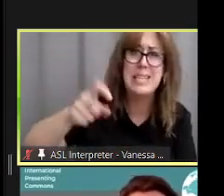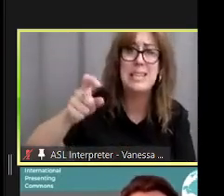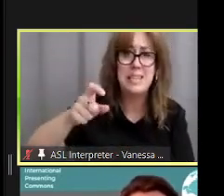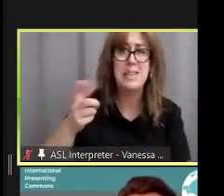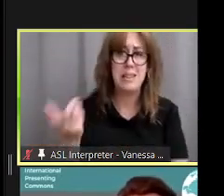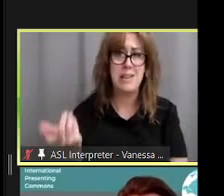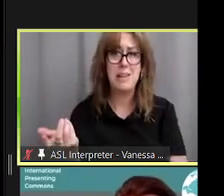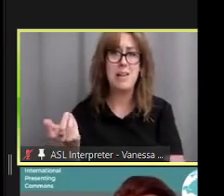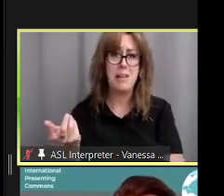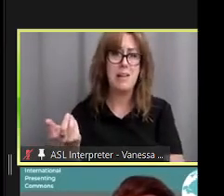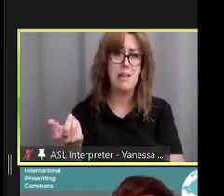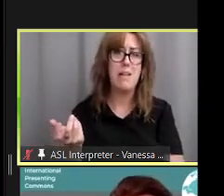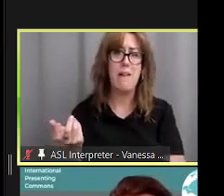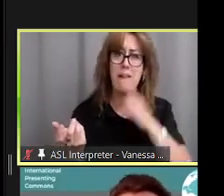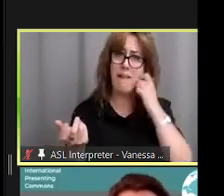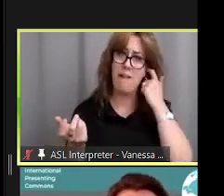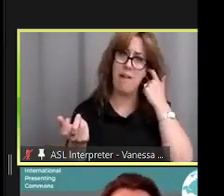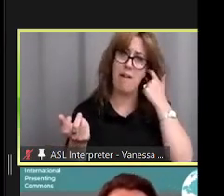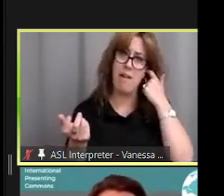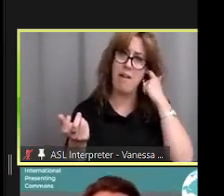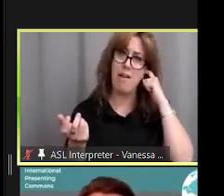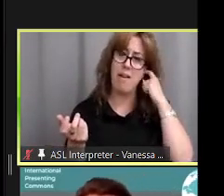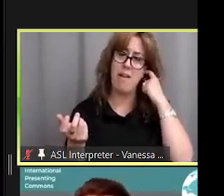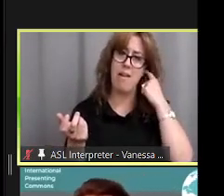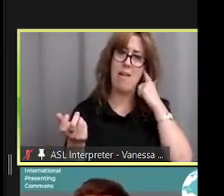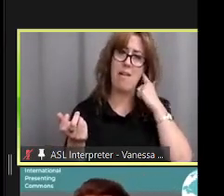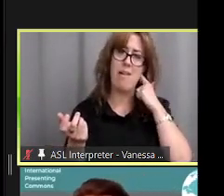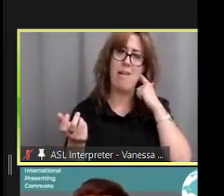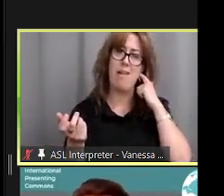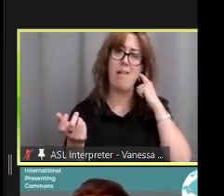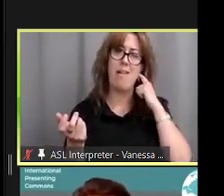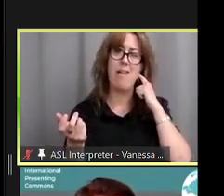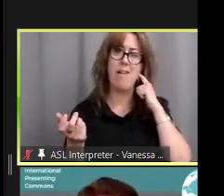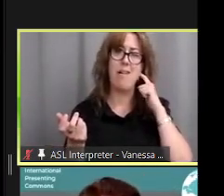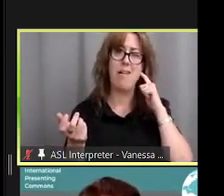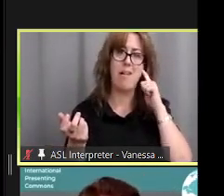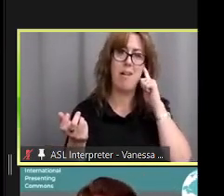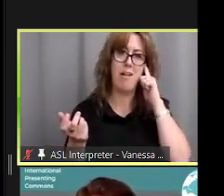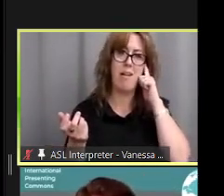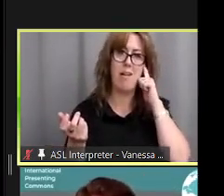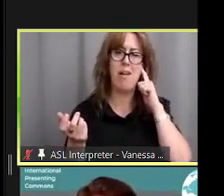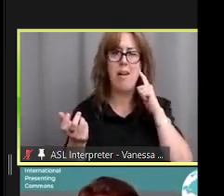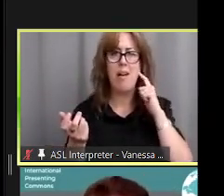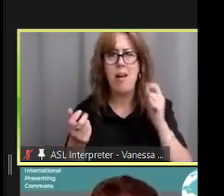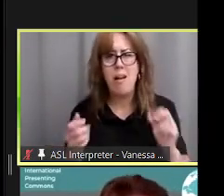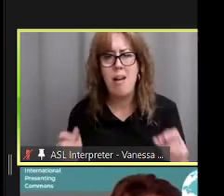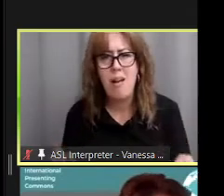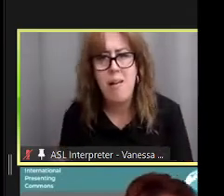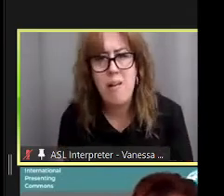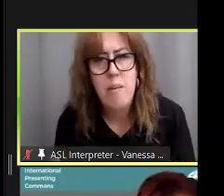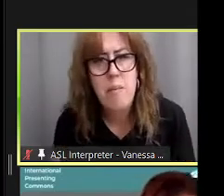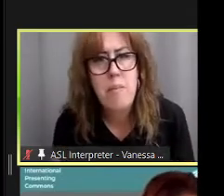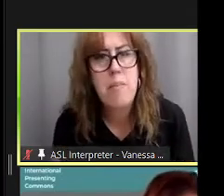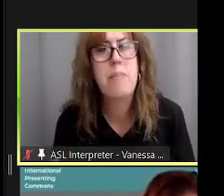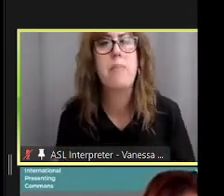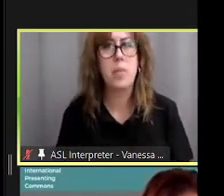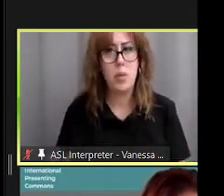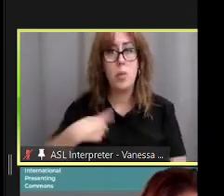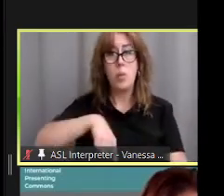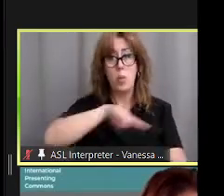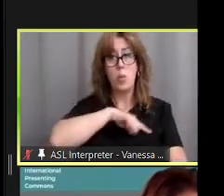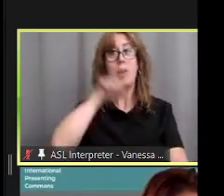to break the isolation. We need those fora where we can come together.